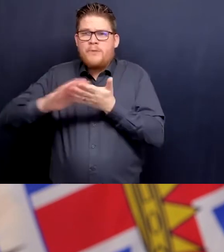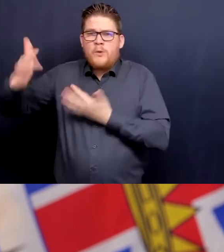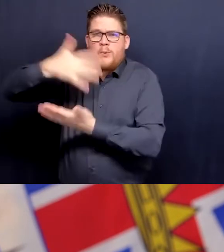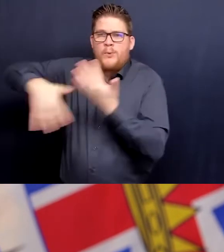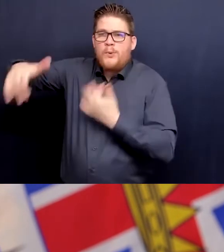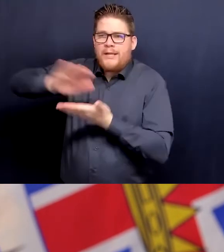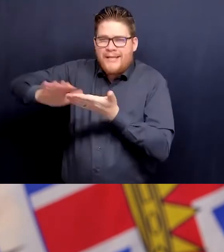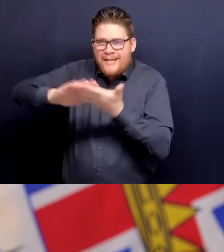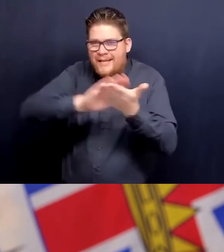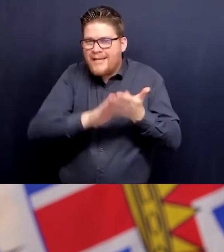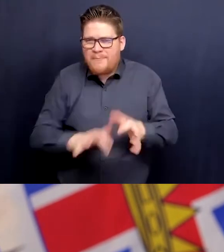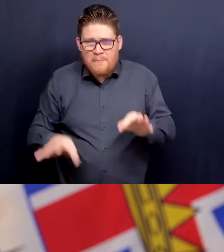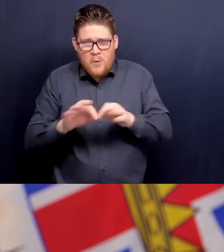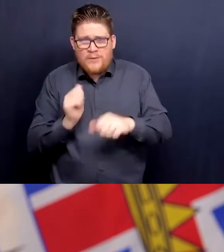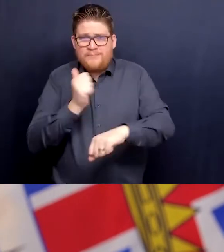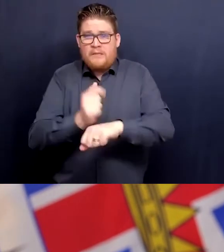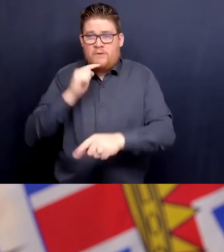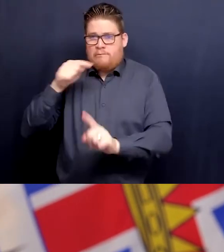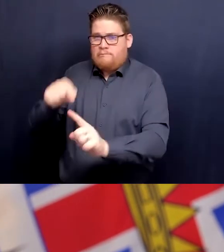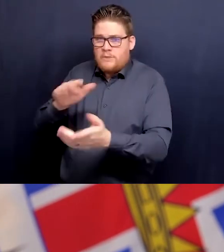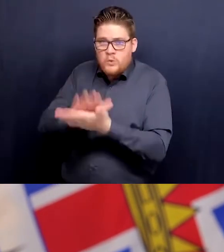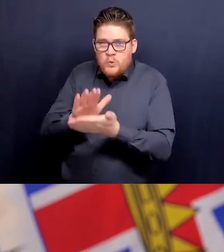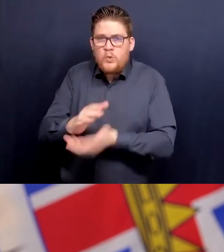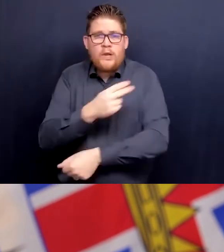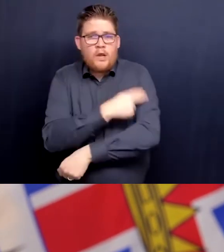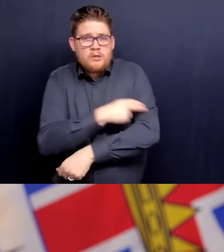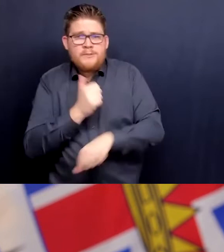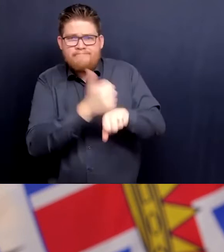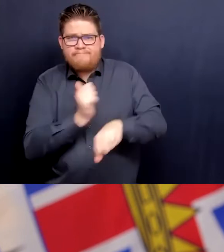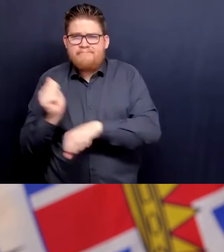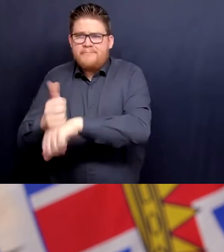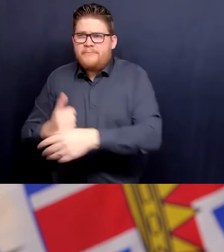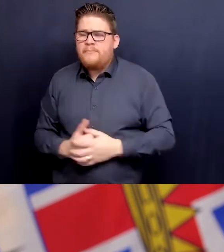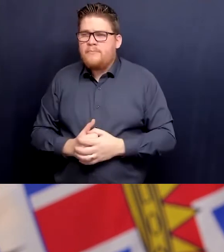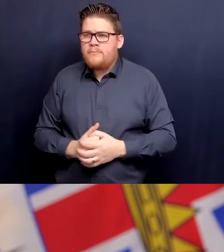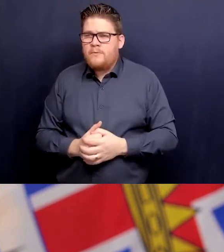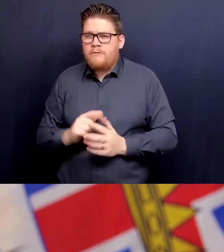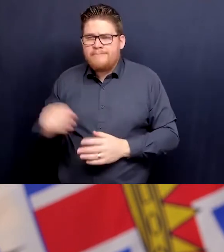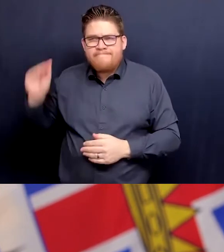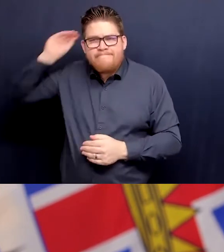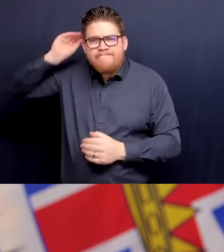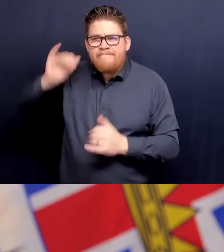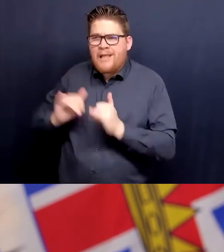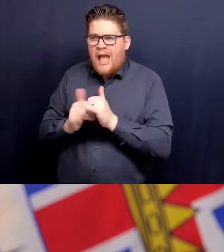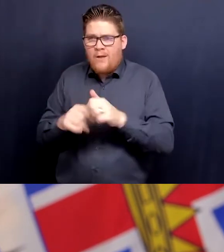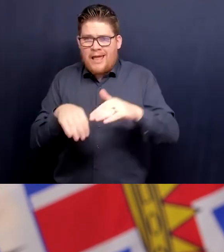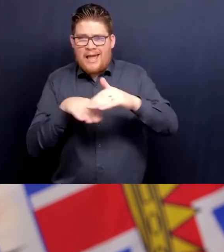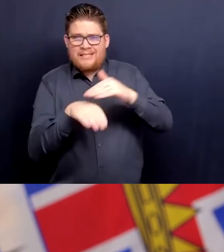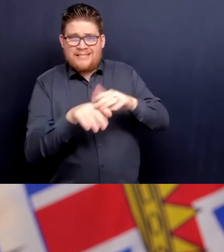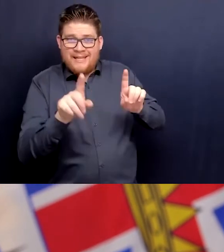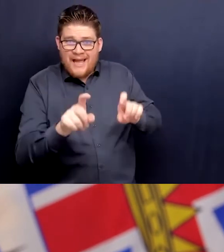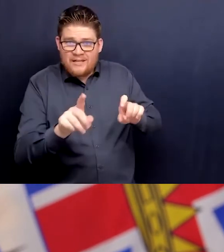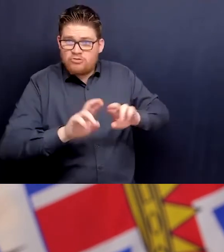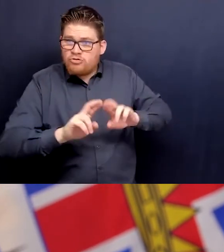think about. We need to think about how we have better access to testing, better tests, better vaccines, better treatments. So